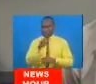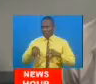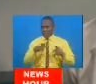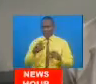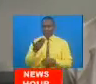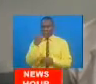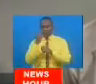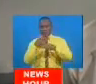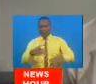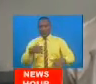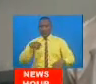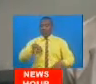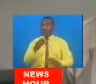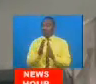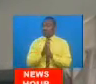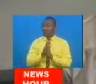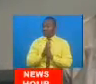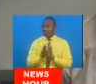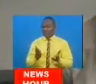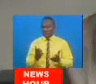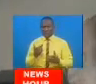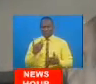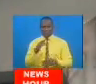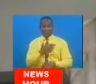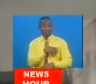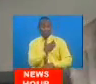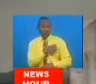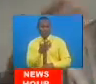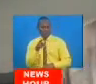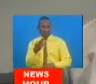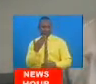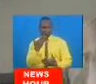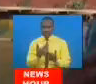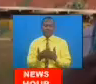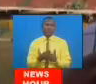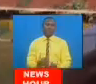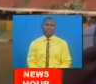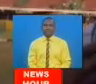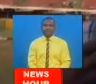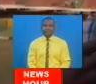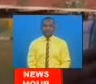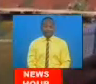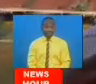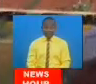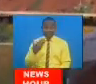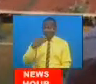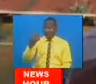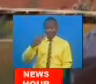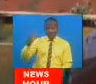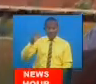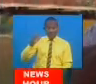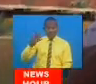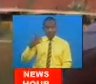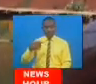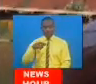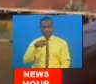need their prayers very well when we go to Canada. We are going to do our best, but we can't promise them. But we're going to do our best. We thank God we